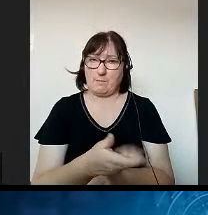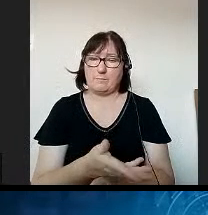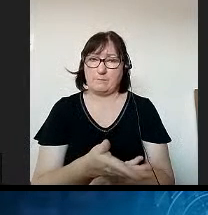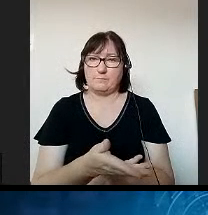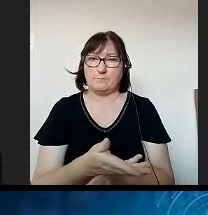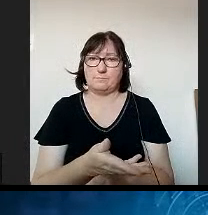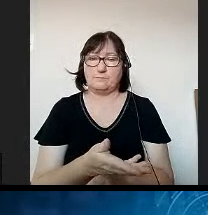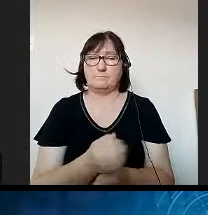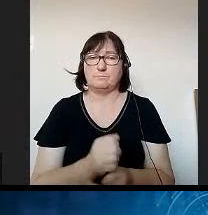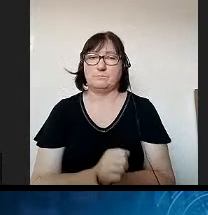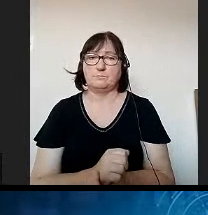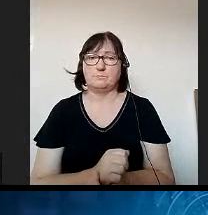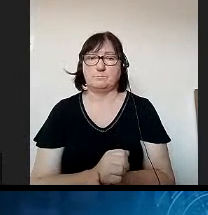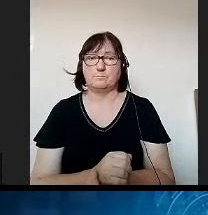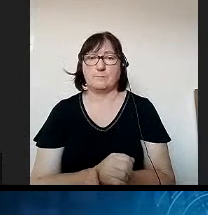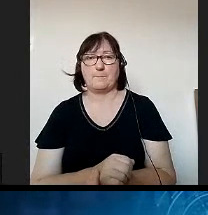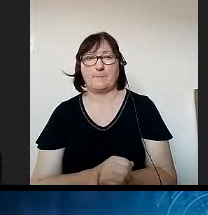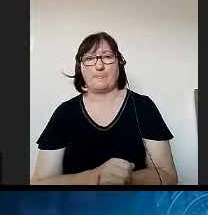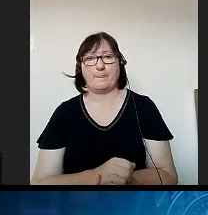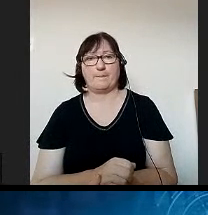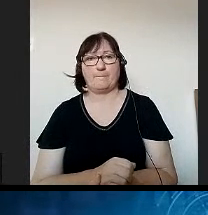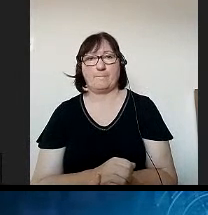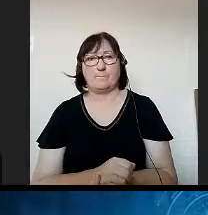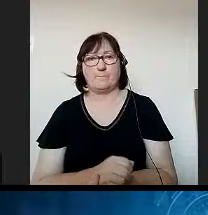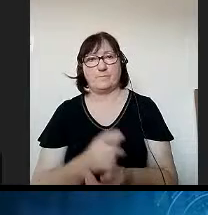the state warehouse